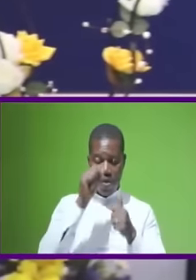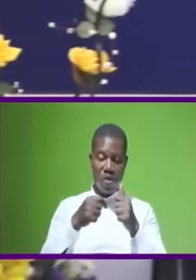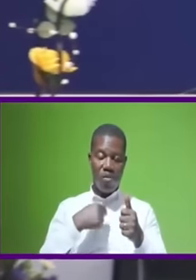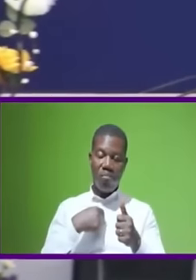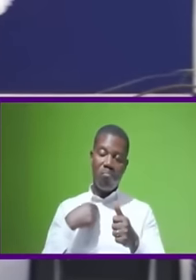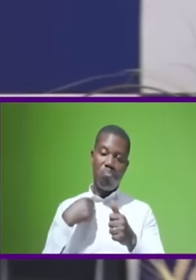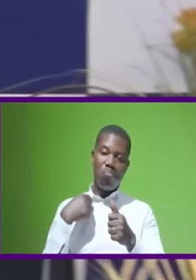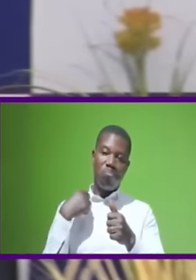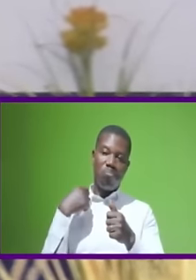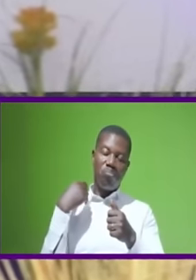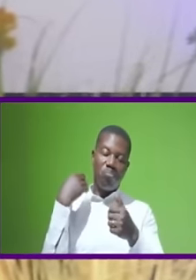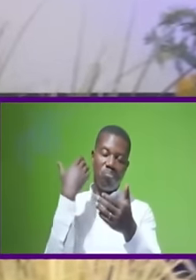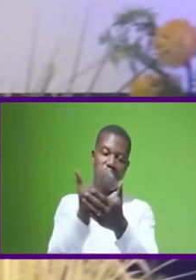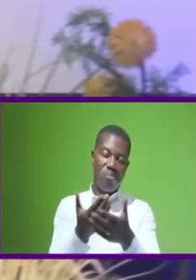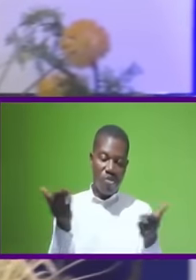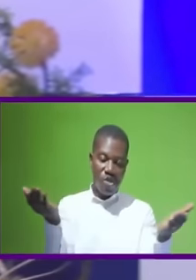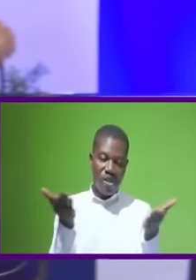This isn't why I am here.